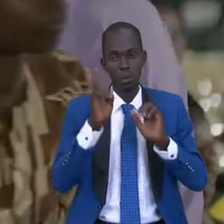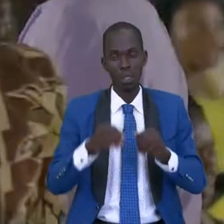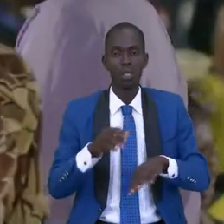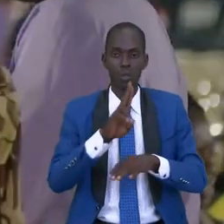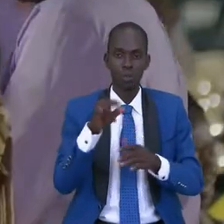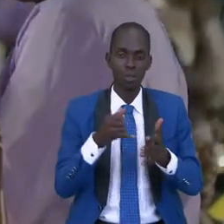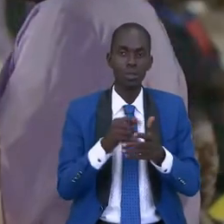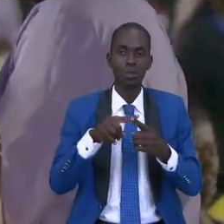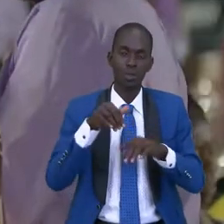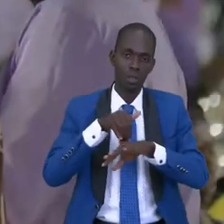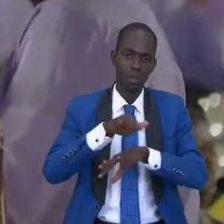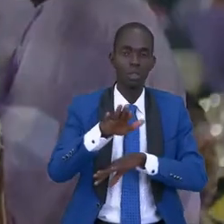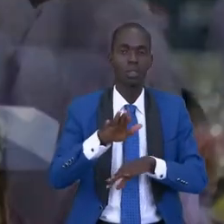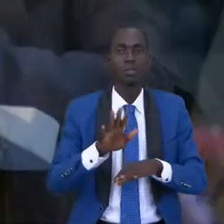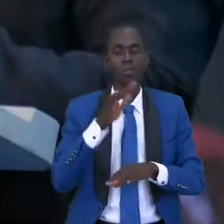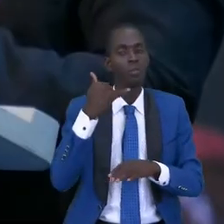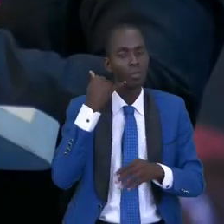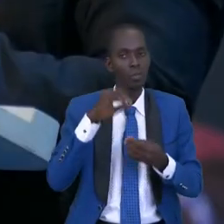special announcement, please.